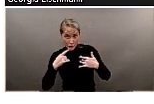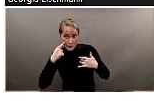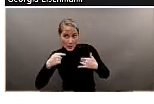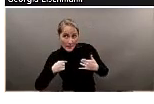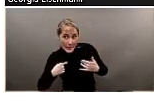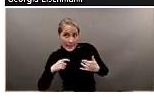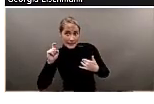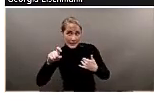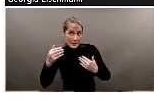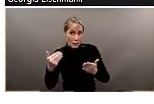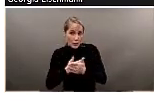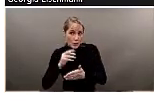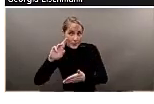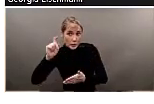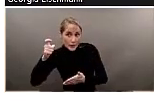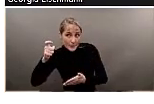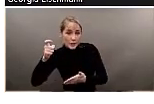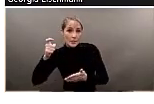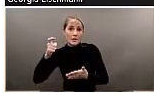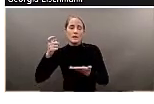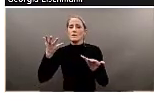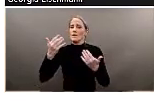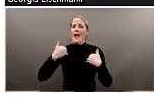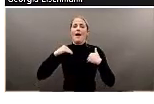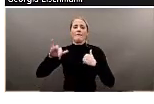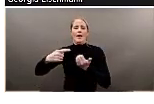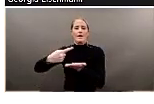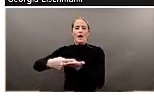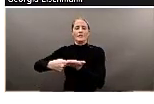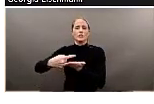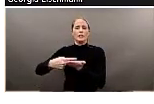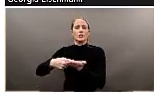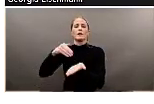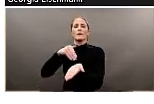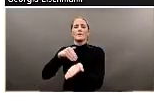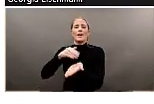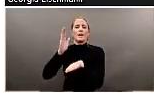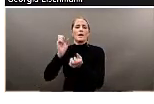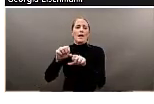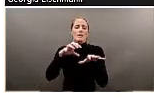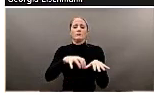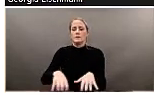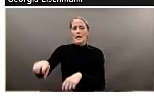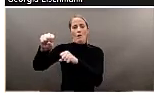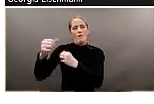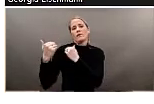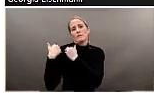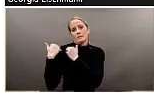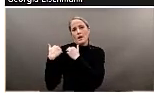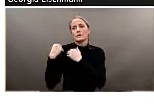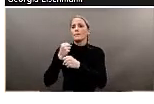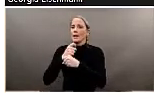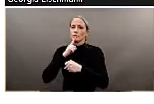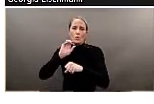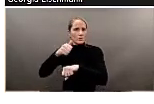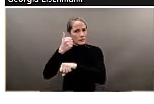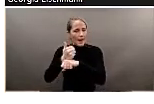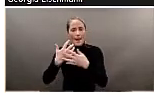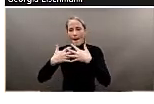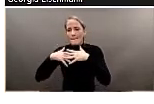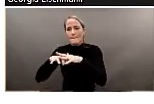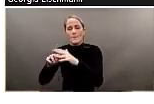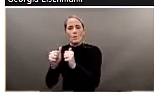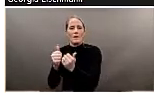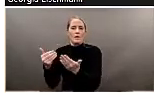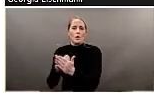in the insurance coverage for the product they use? And that's all they need, and their provider will know exactly what it is, and they can get them